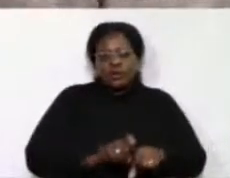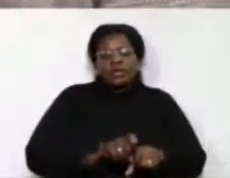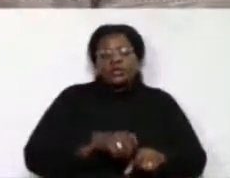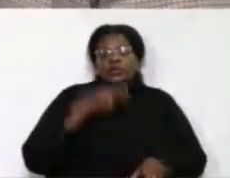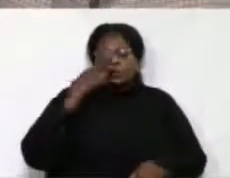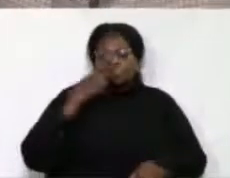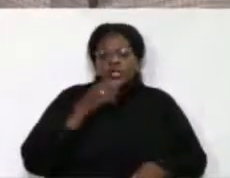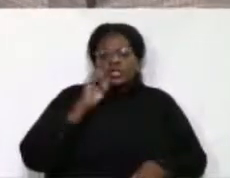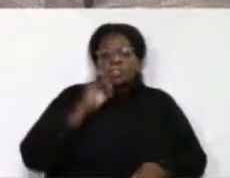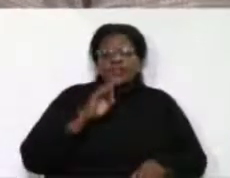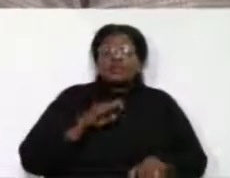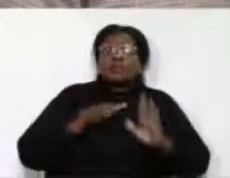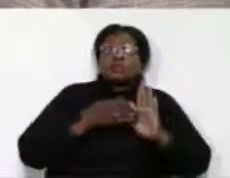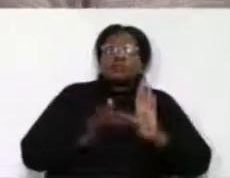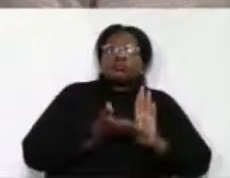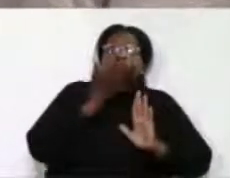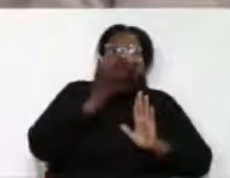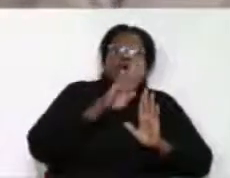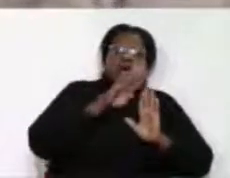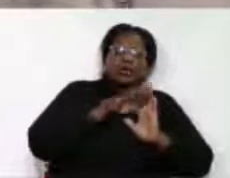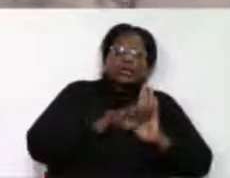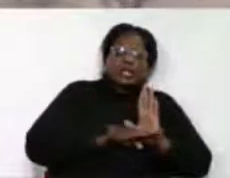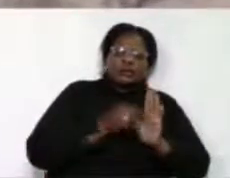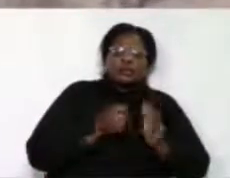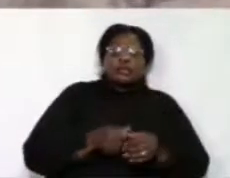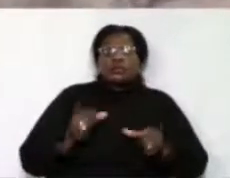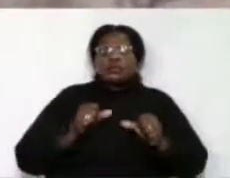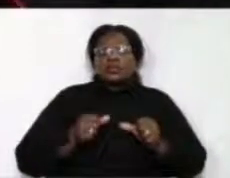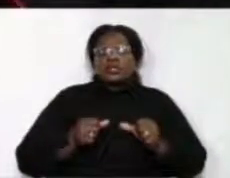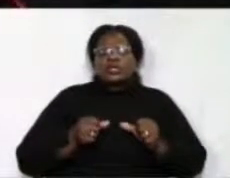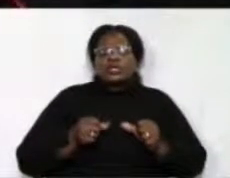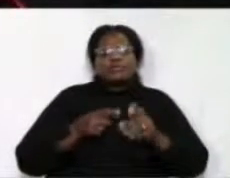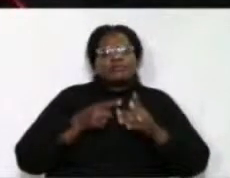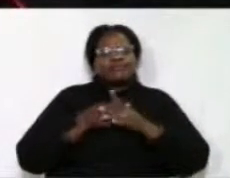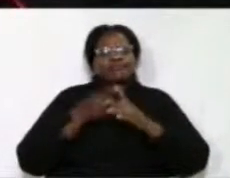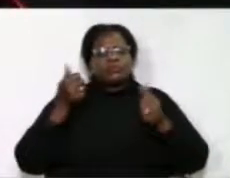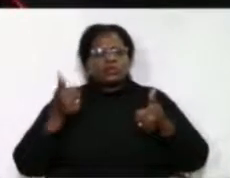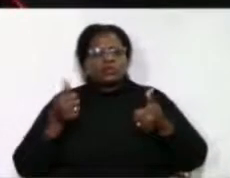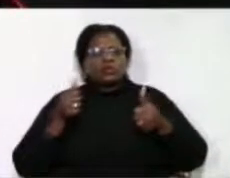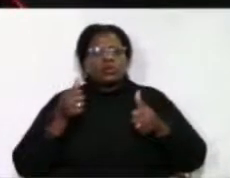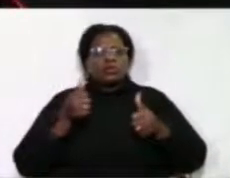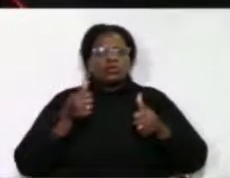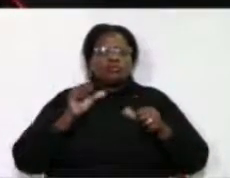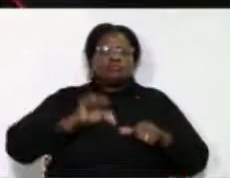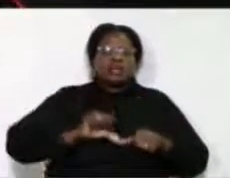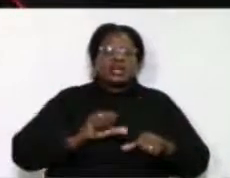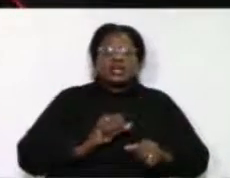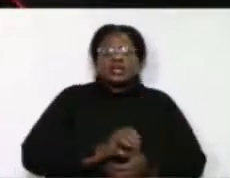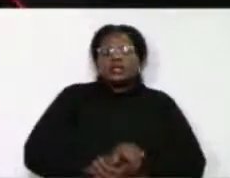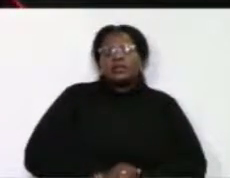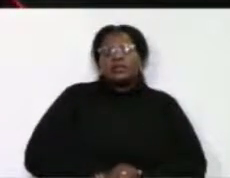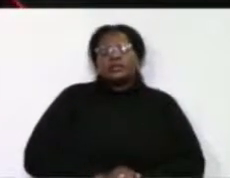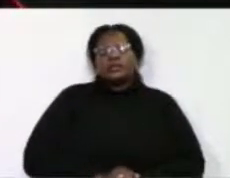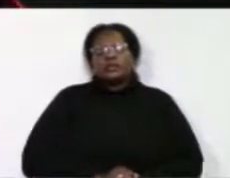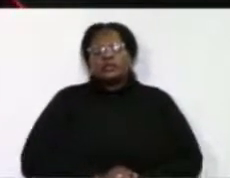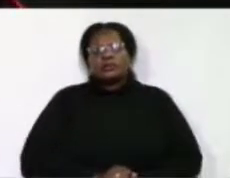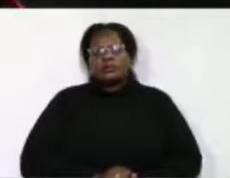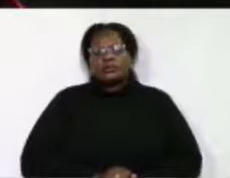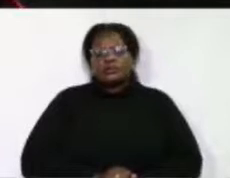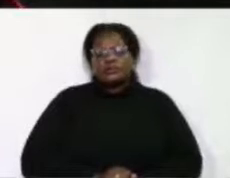down. So maybe how would you pick up the trends? Is it something easy to? Yeah, because